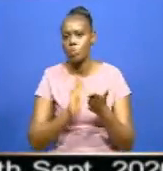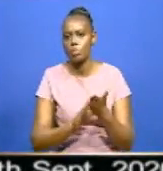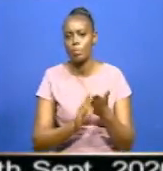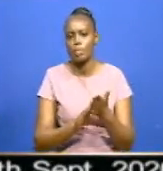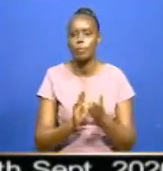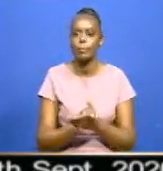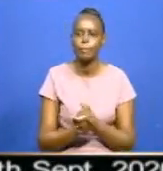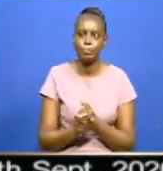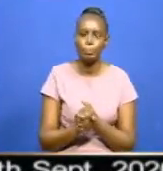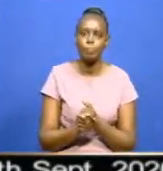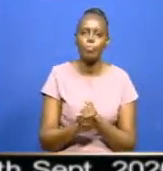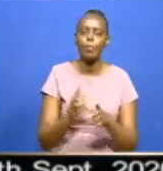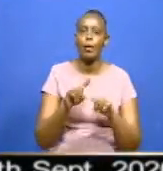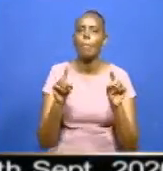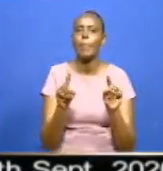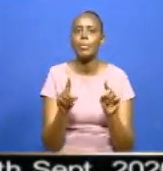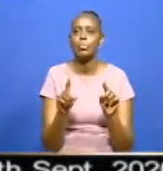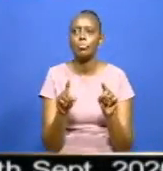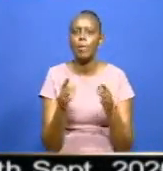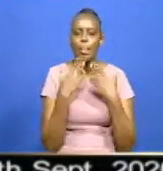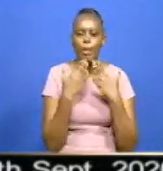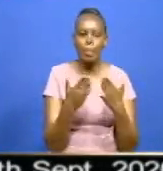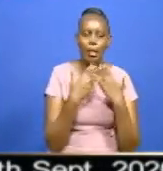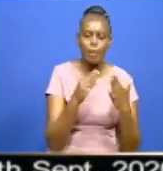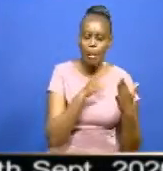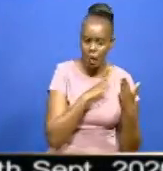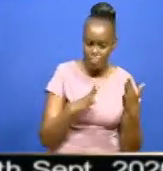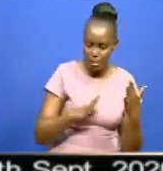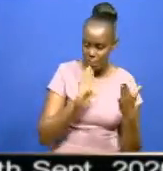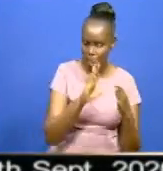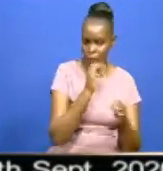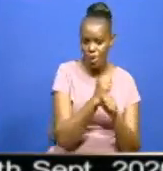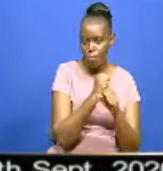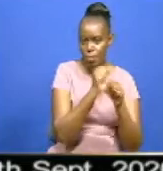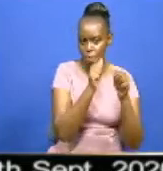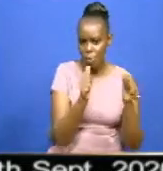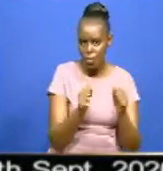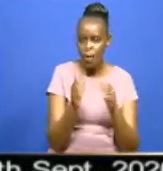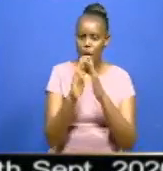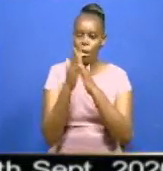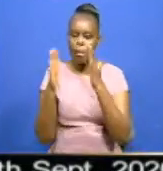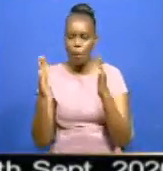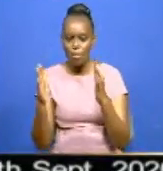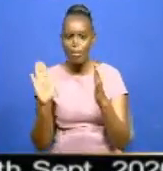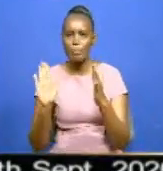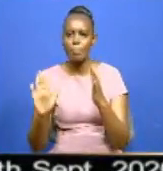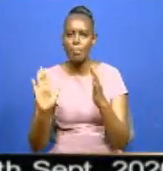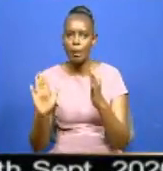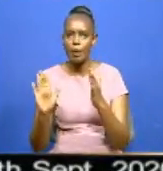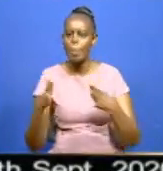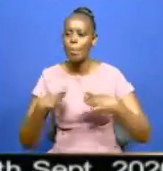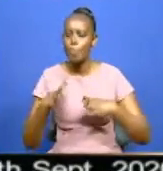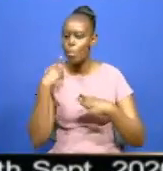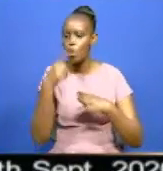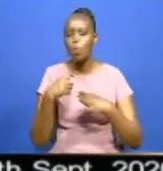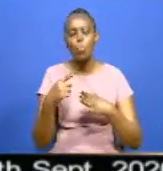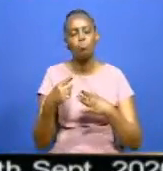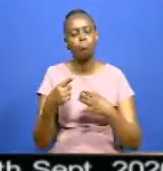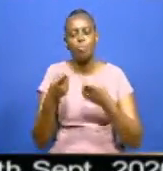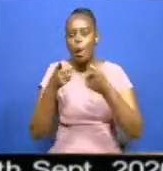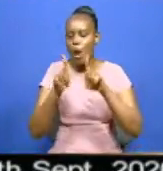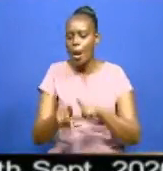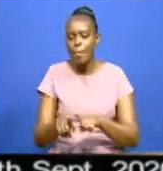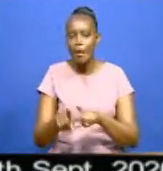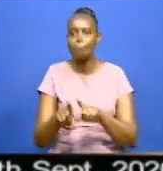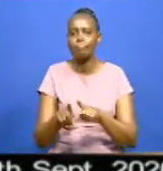But be that as it may, I want to thank the committee for doing a good job. I want to congratulate those who will eventually